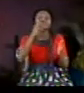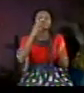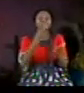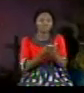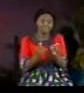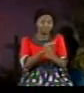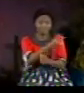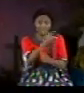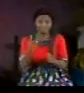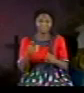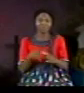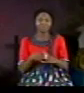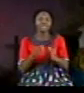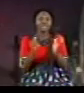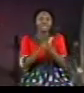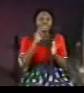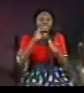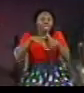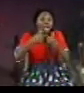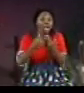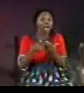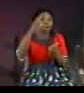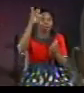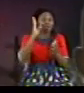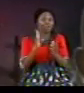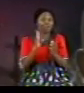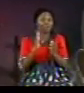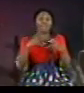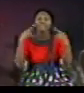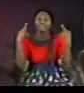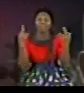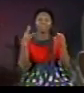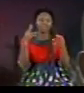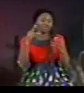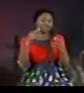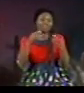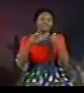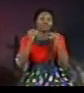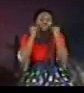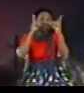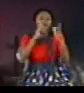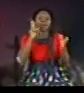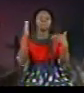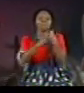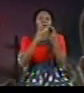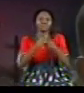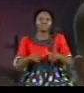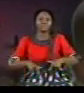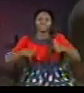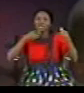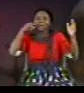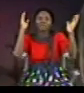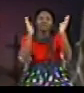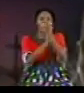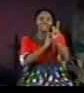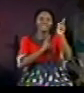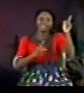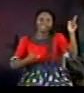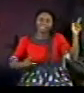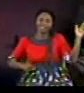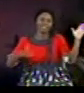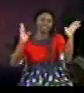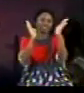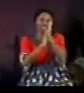God revived her back to life. Praise the Lord! Put your hands together for